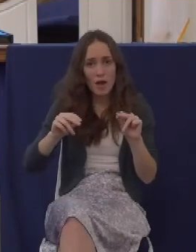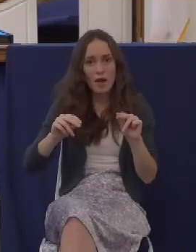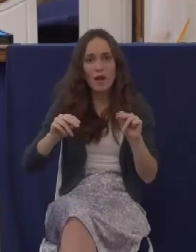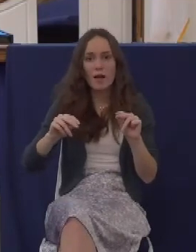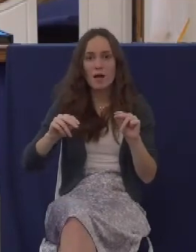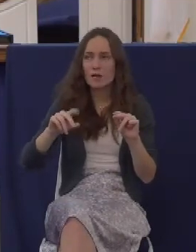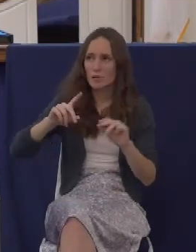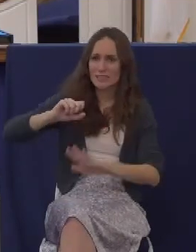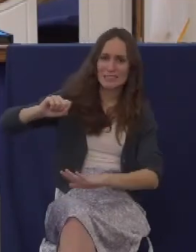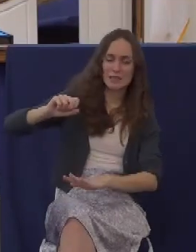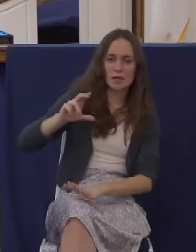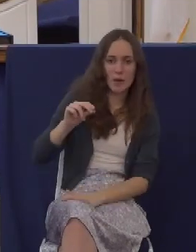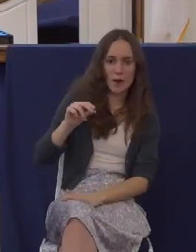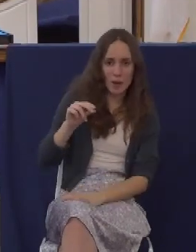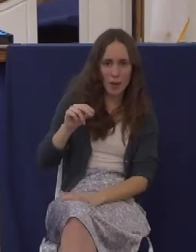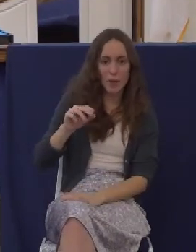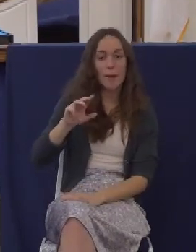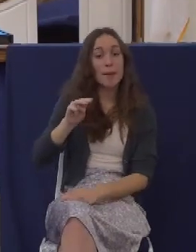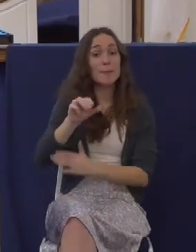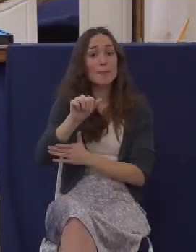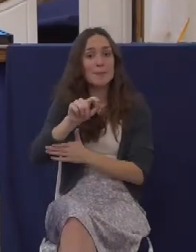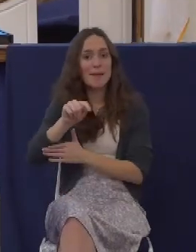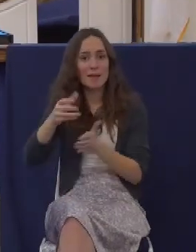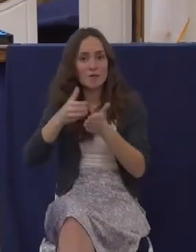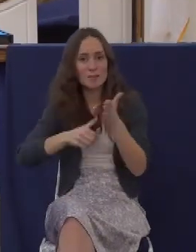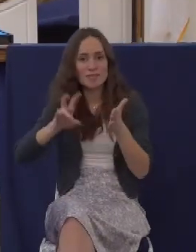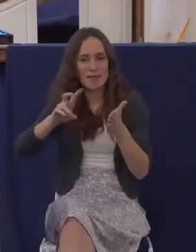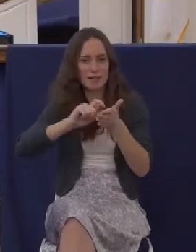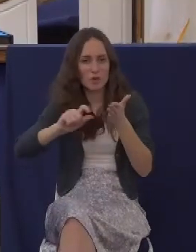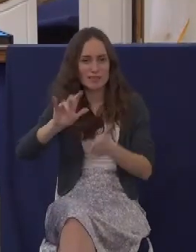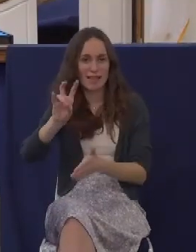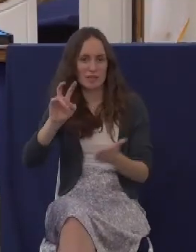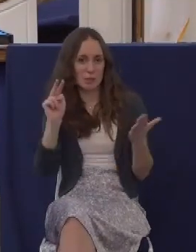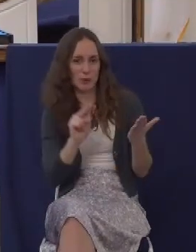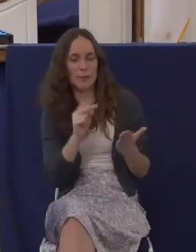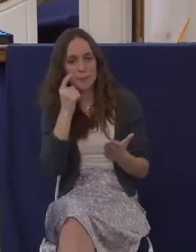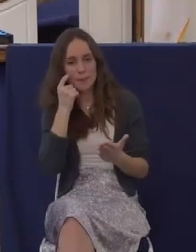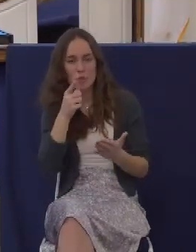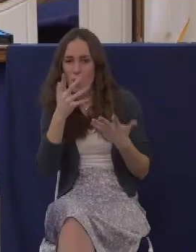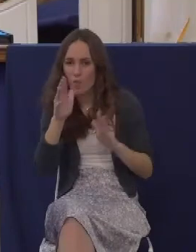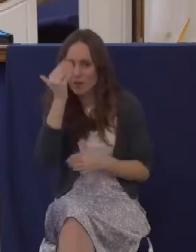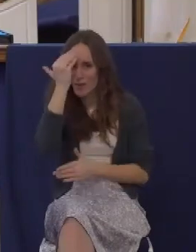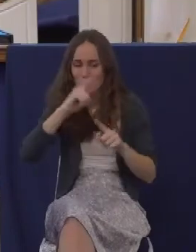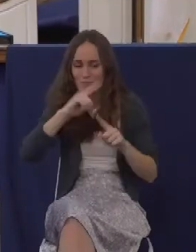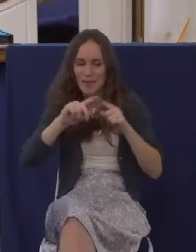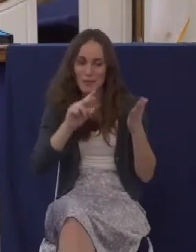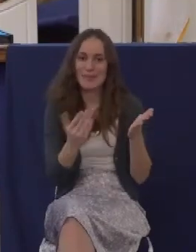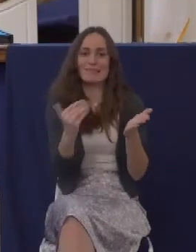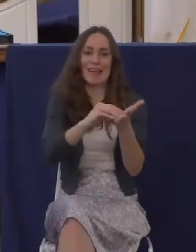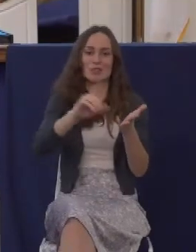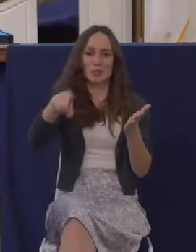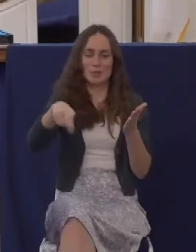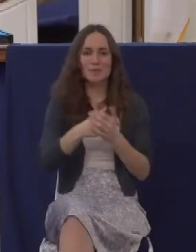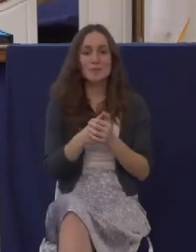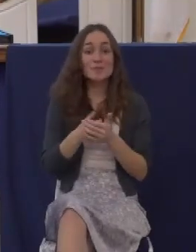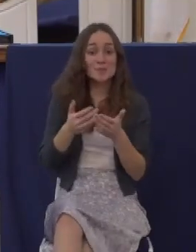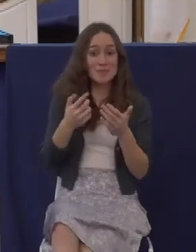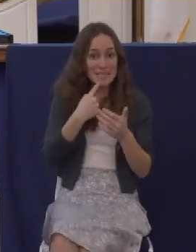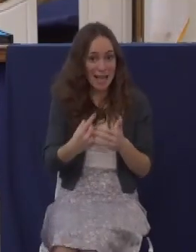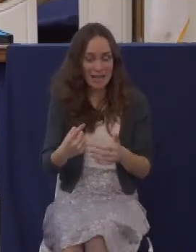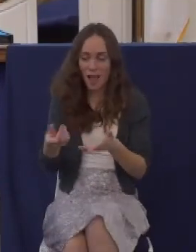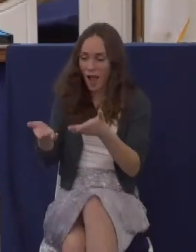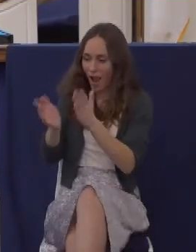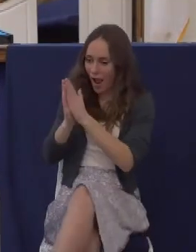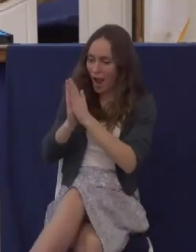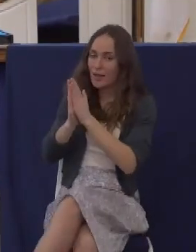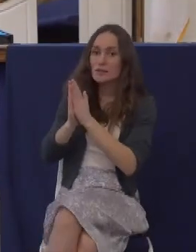In fact, look at Matthew 7. Look at verse number 7. You know this, but we need to look at it again. Matthew 7, 7. "Ask, and it shall be given to